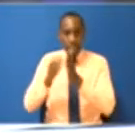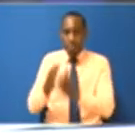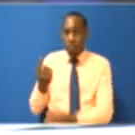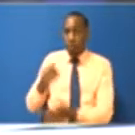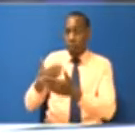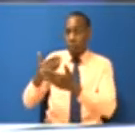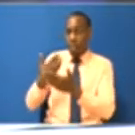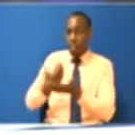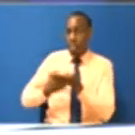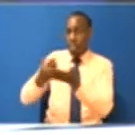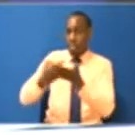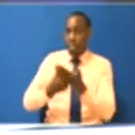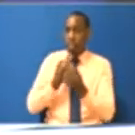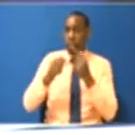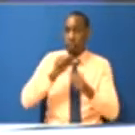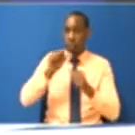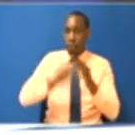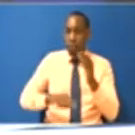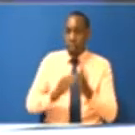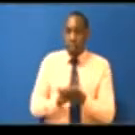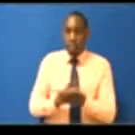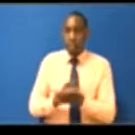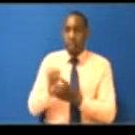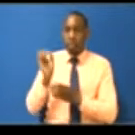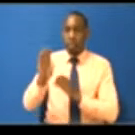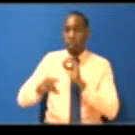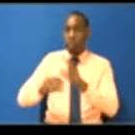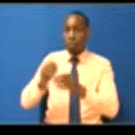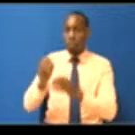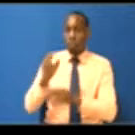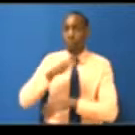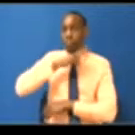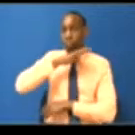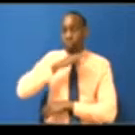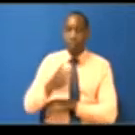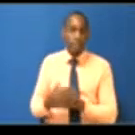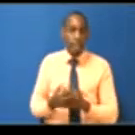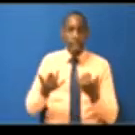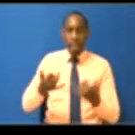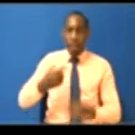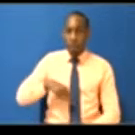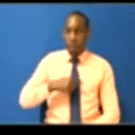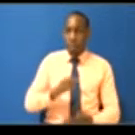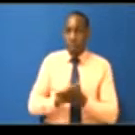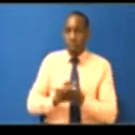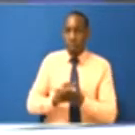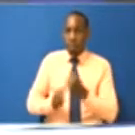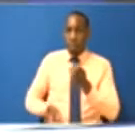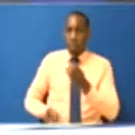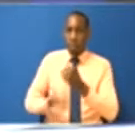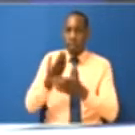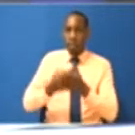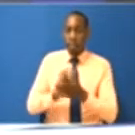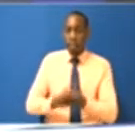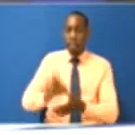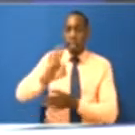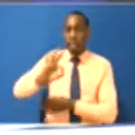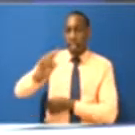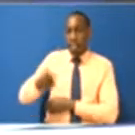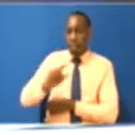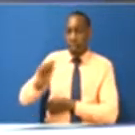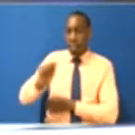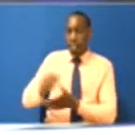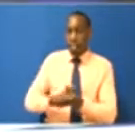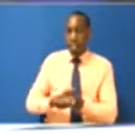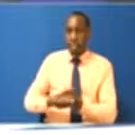in the previous debate talk about you know throwing litter i mean we churn out 3 000 tons